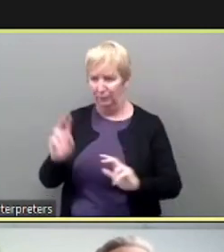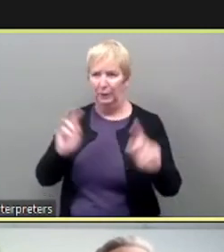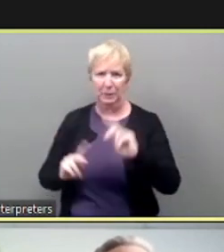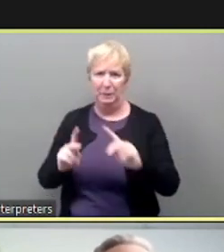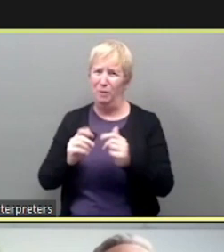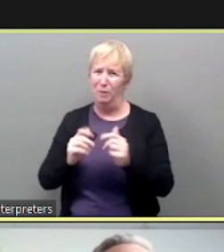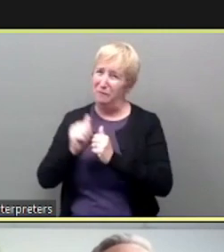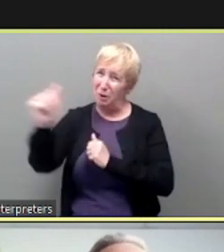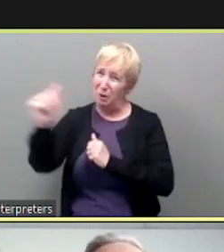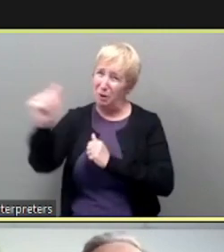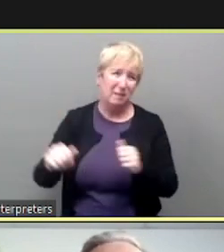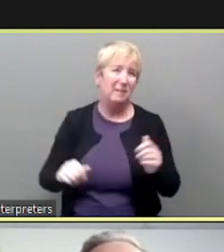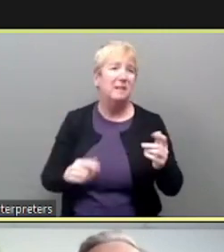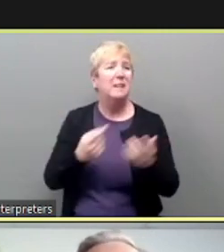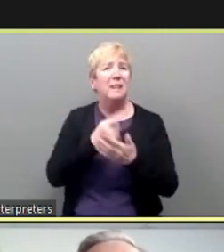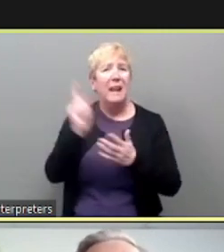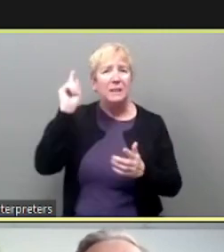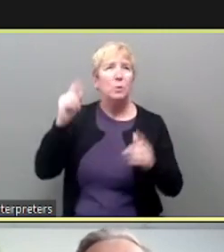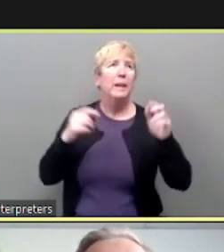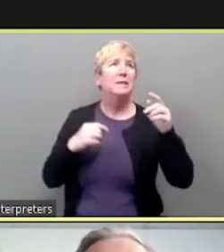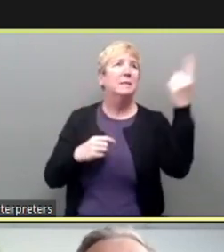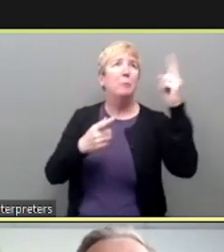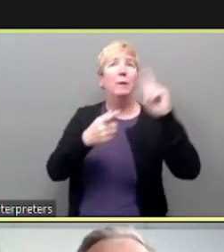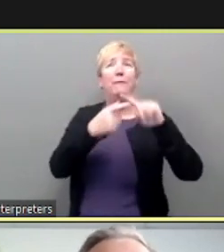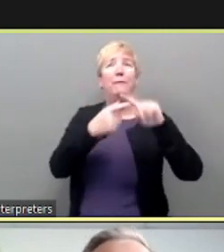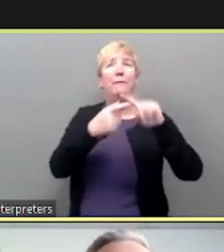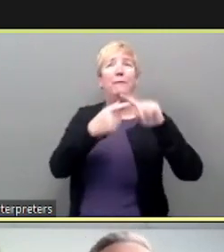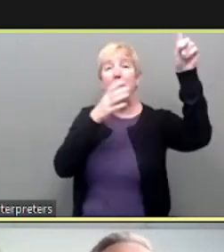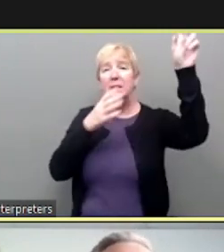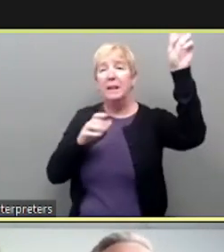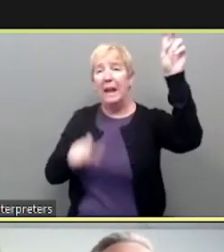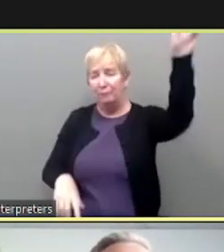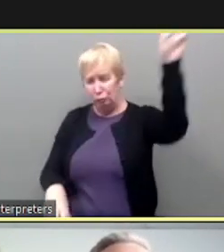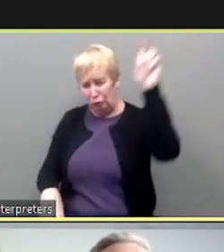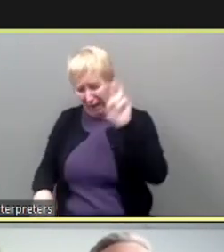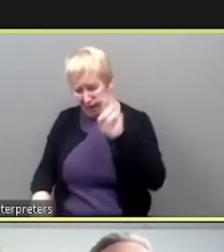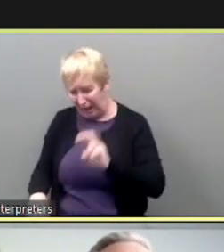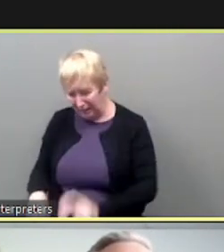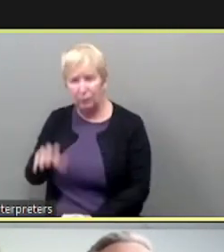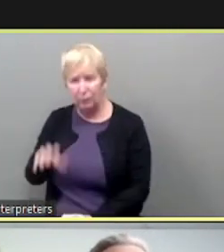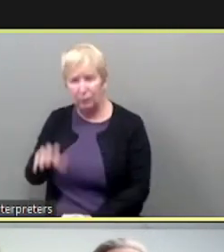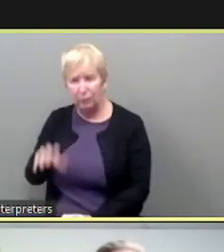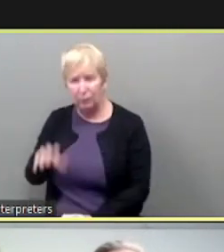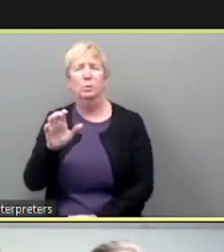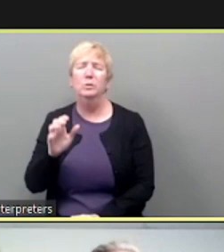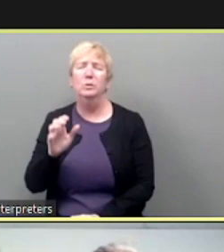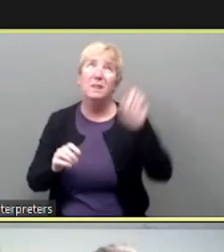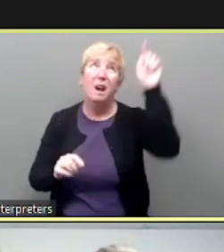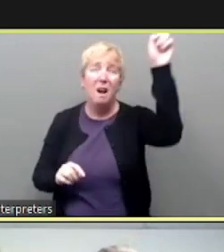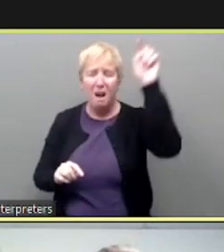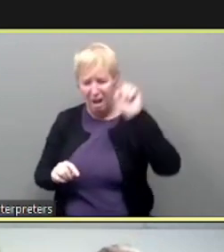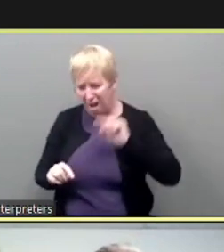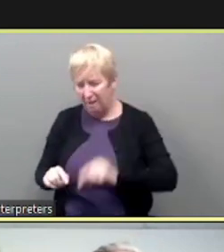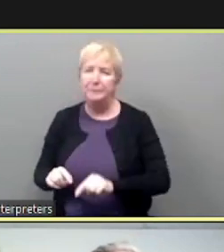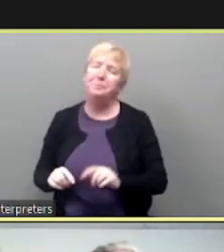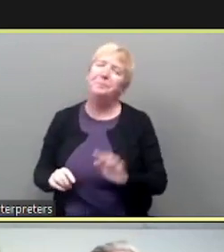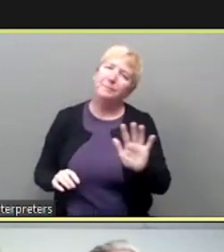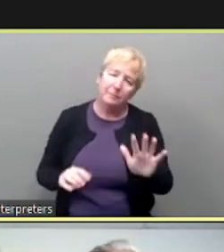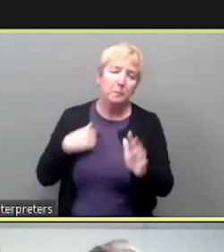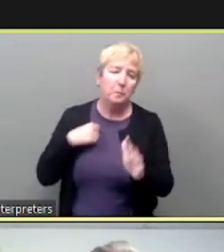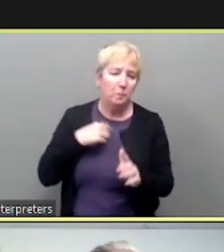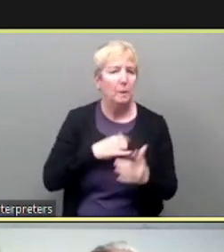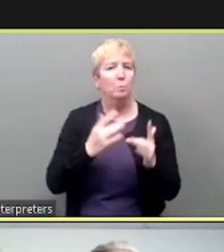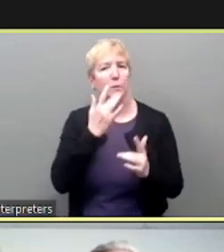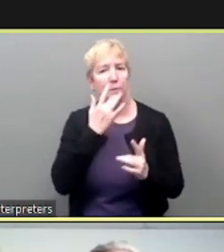Farmington down to Las Cruces. You can see they're pretty much filled in their ICU beds. So we continue to try to treat the state like